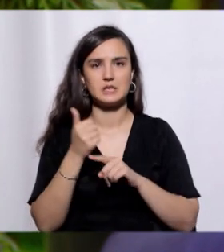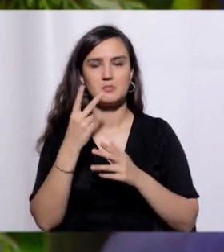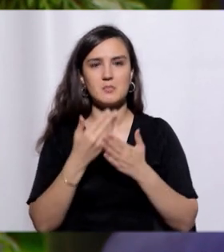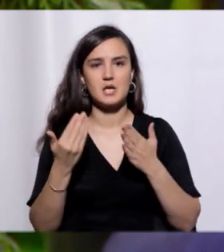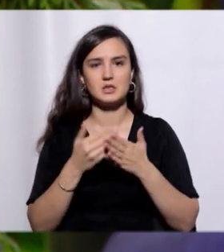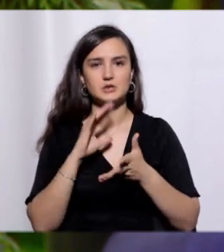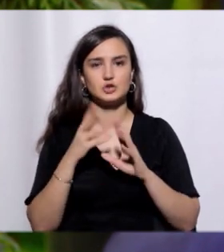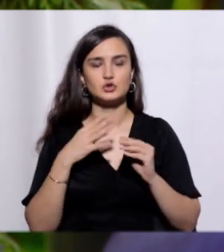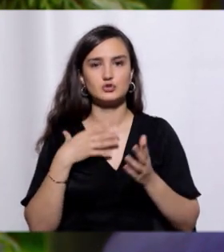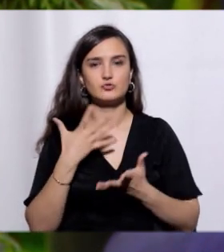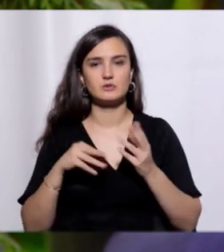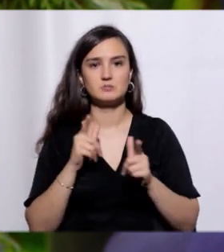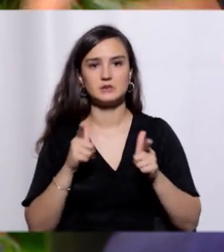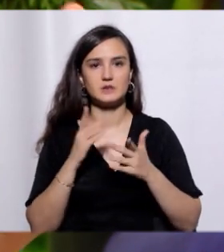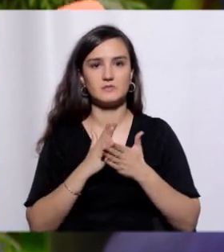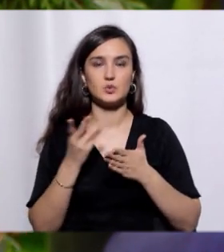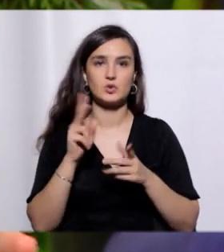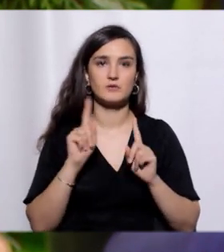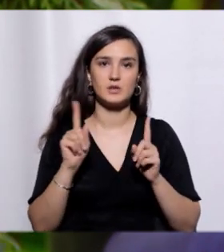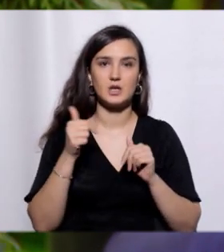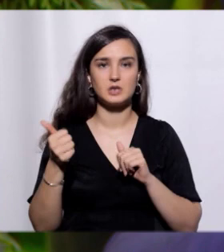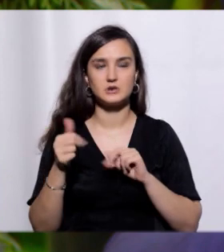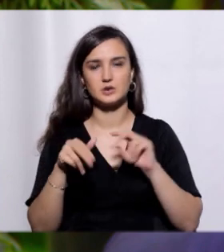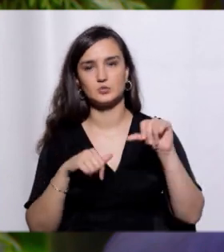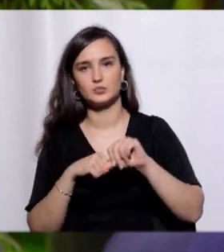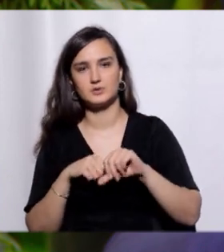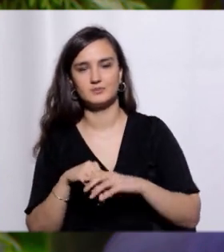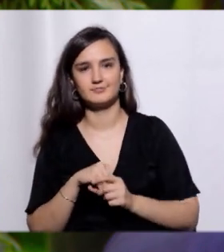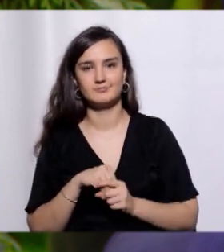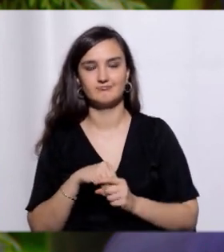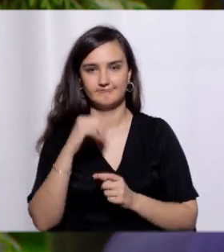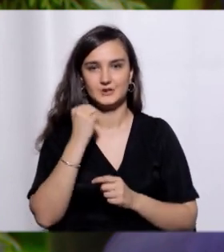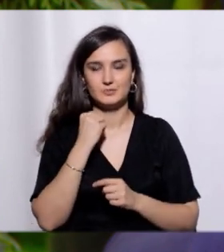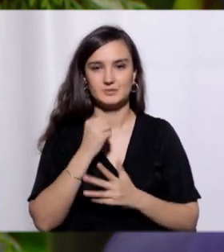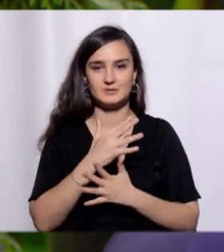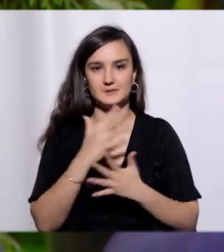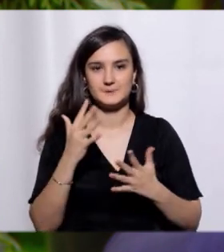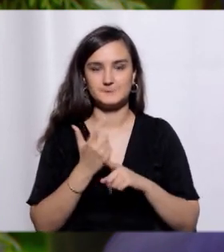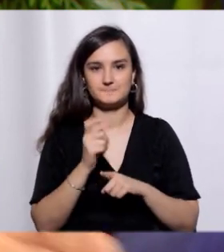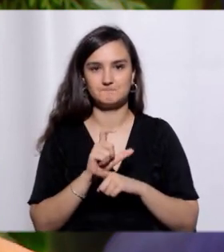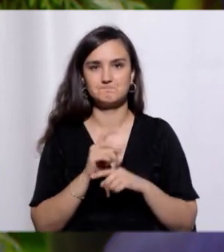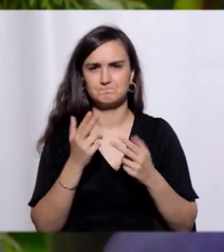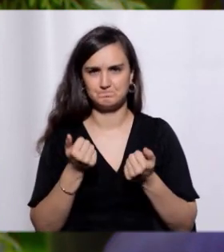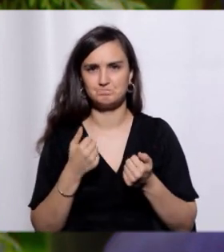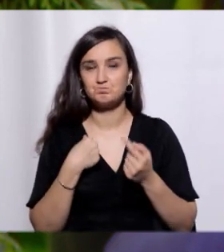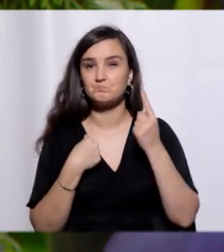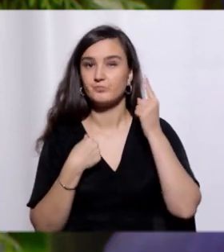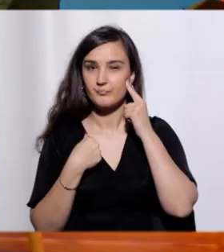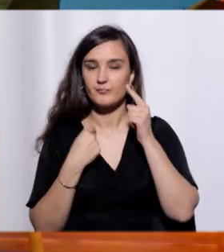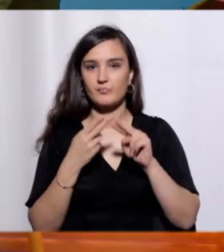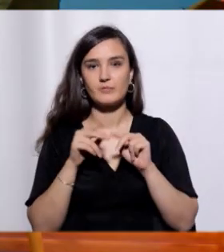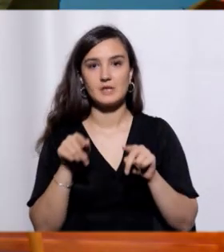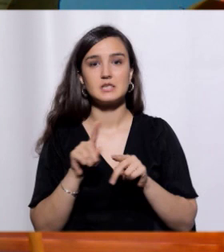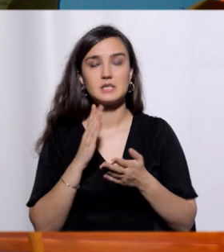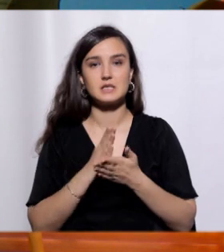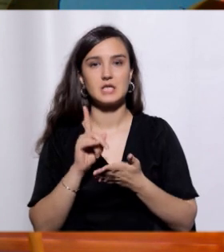example so that we are ready for both good and bad. Oh, thank you very much. Actually, I think that's